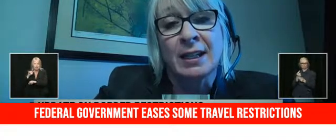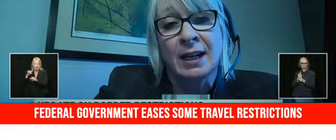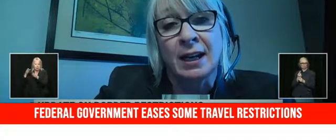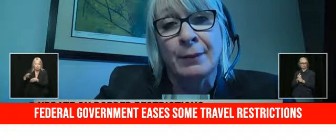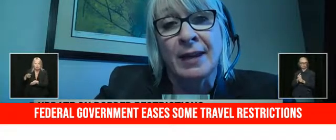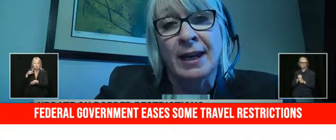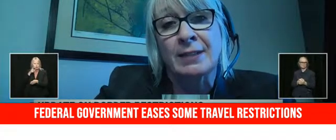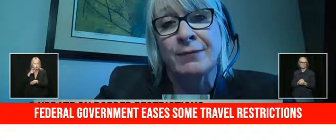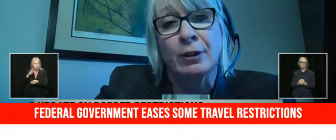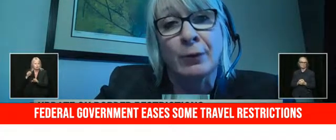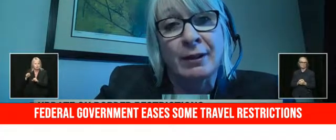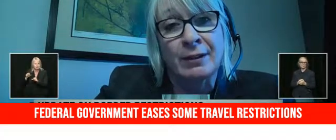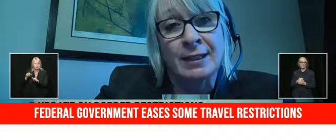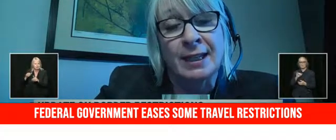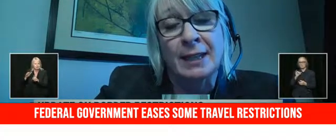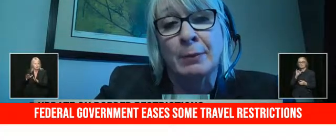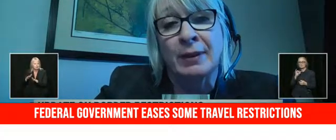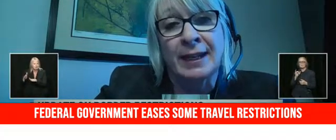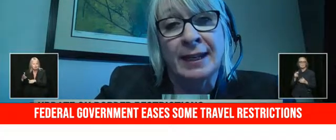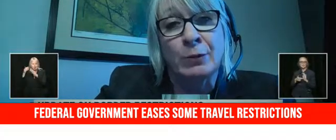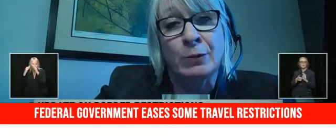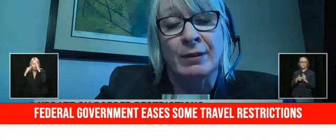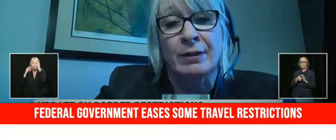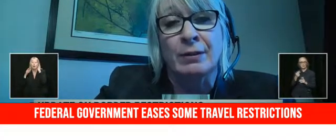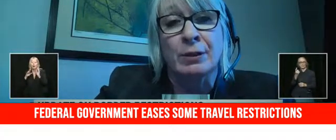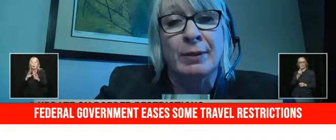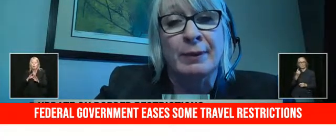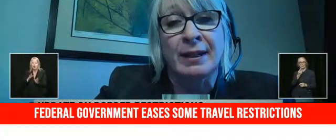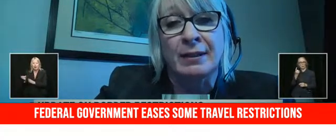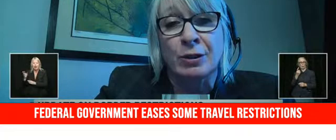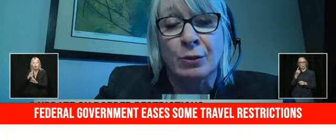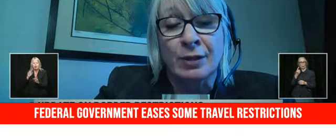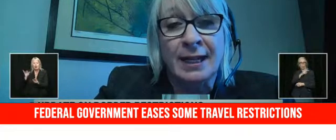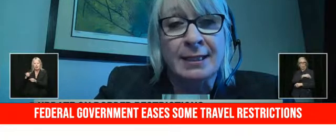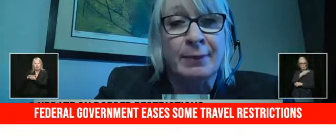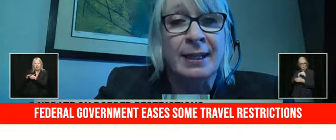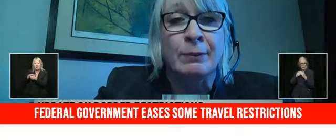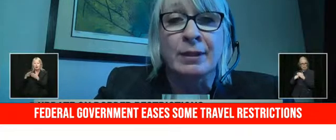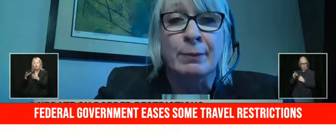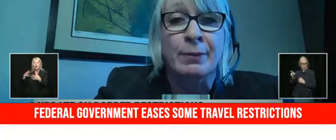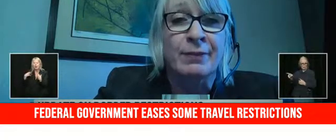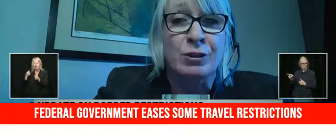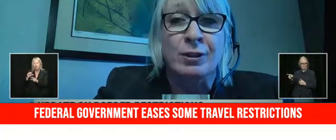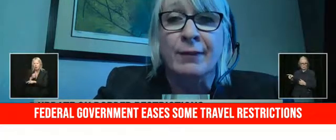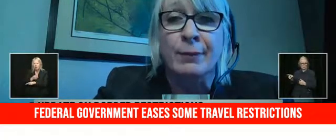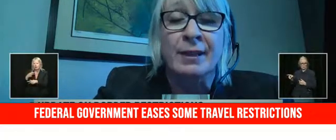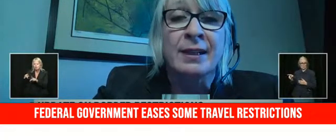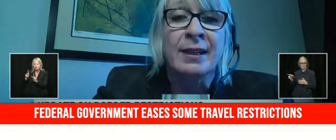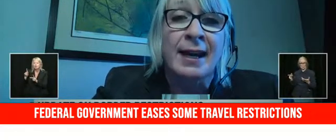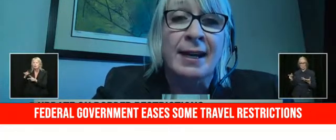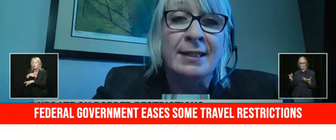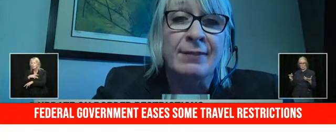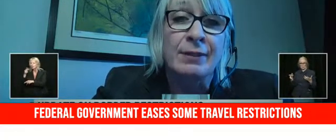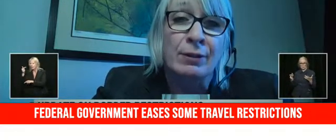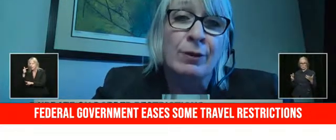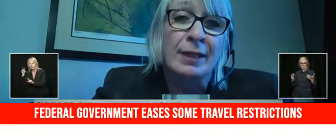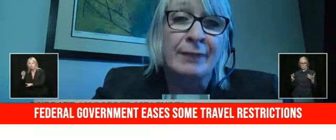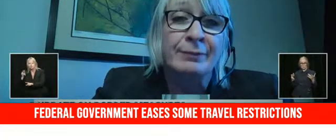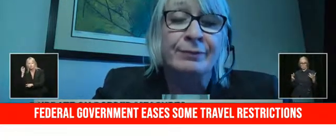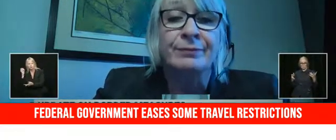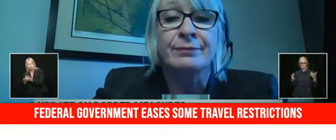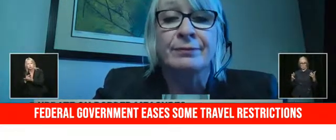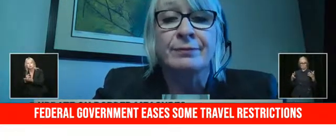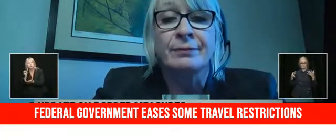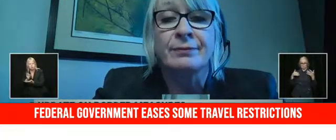in has full awareness and a plan, where the local public health authority has a plan, and where the provincial government has given